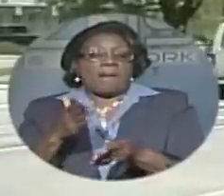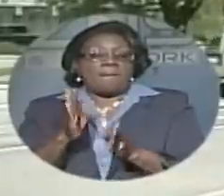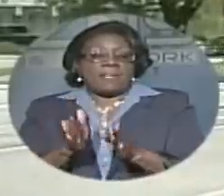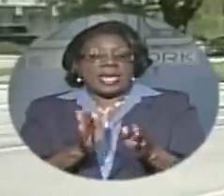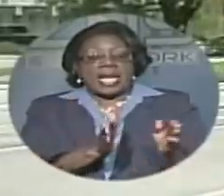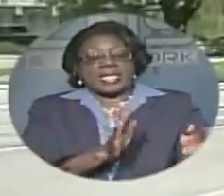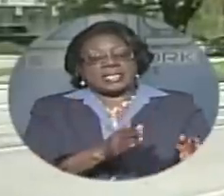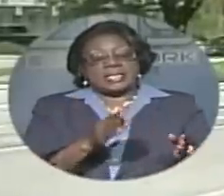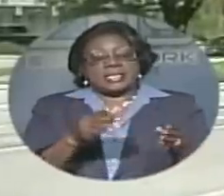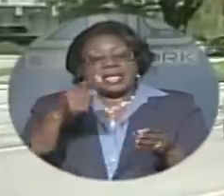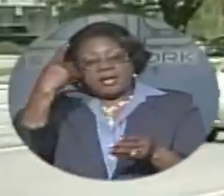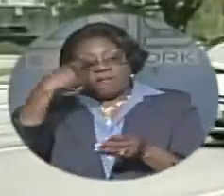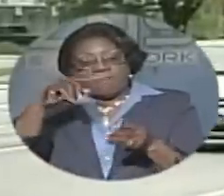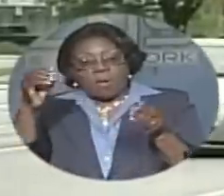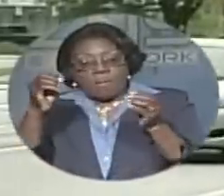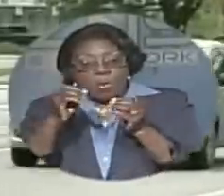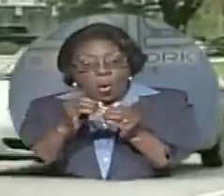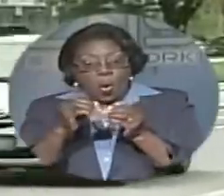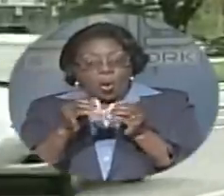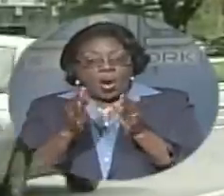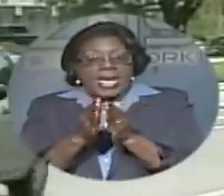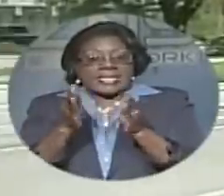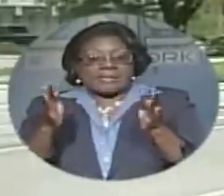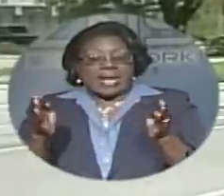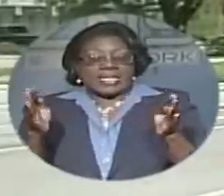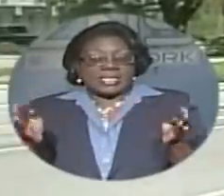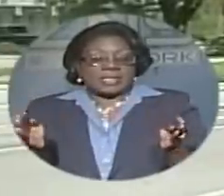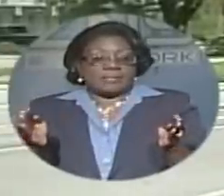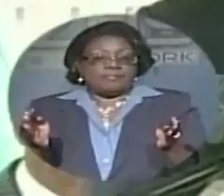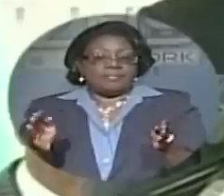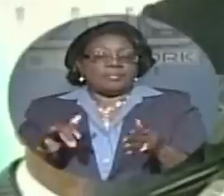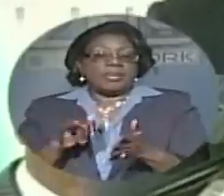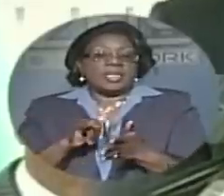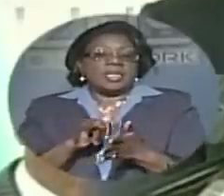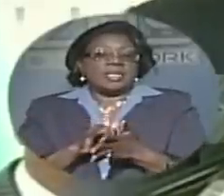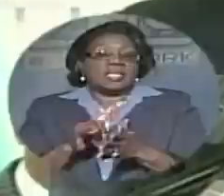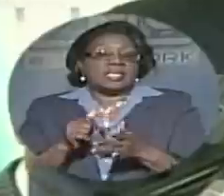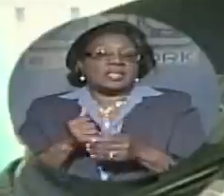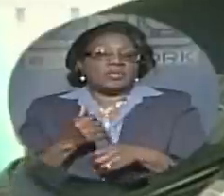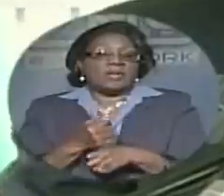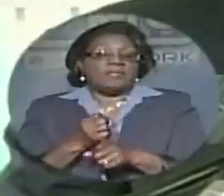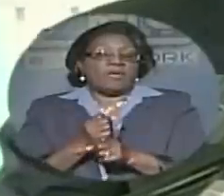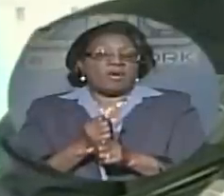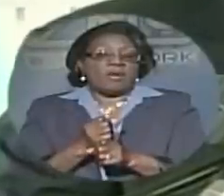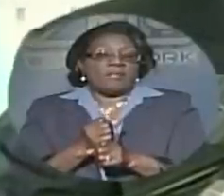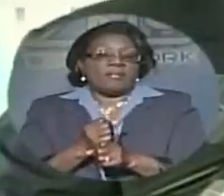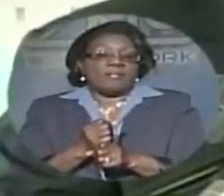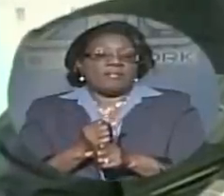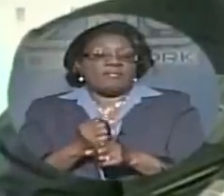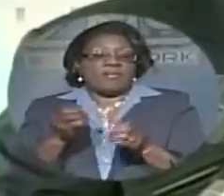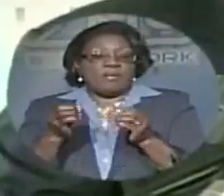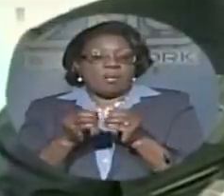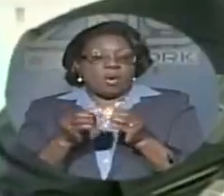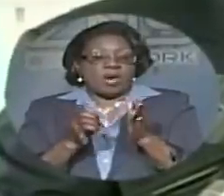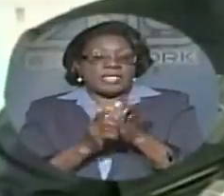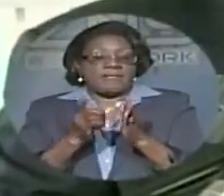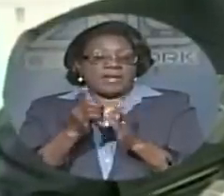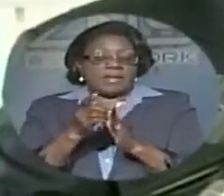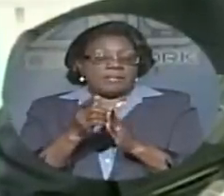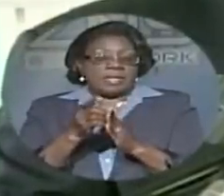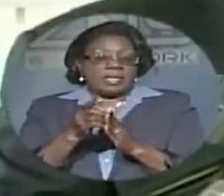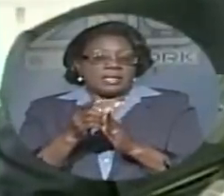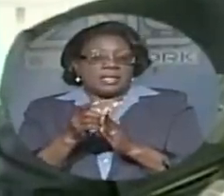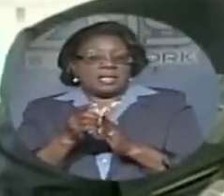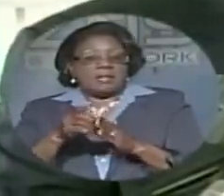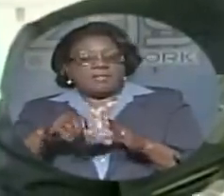growing needs on the island. This would form a hub for the redevelopment of other outpatients and diagnostic and treatment